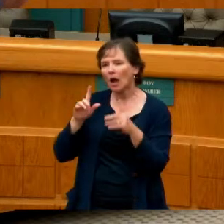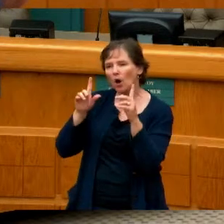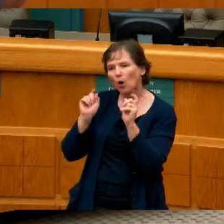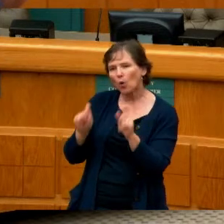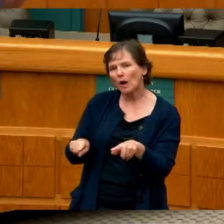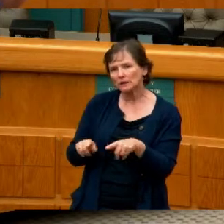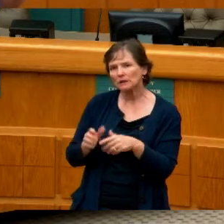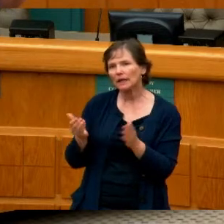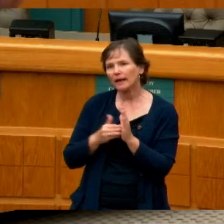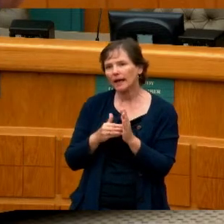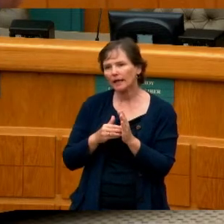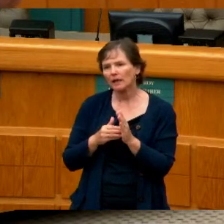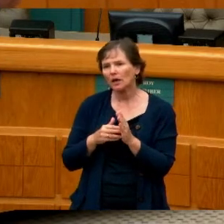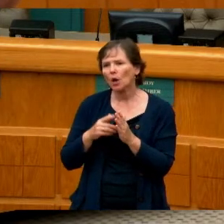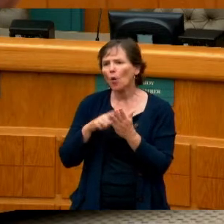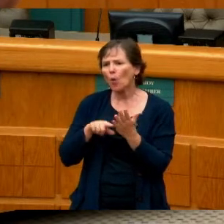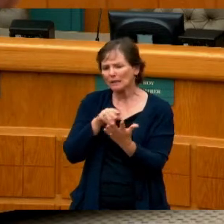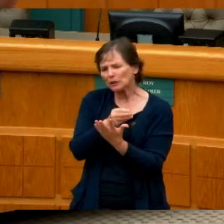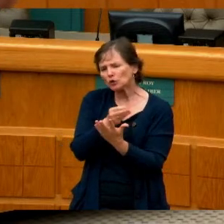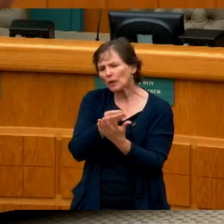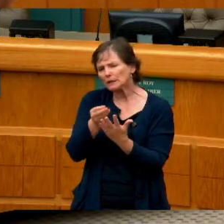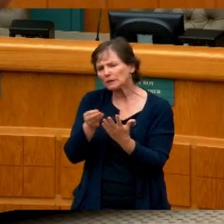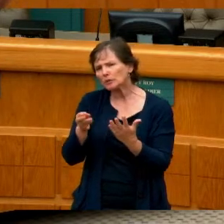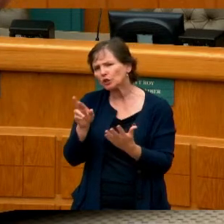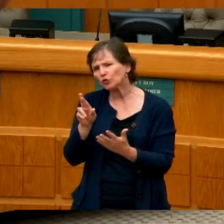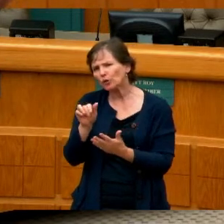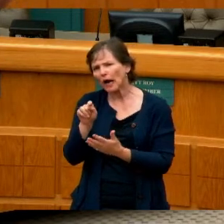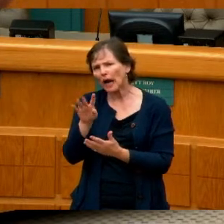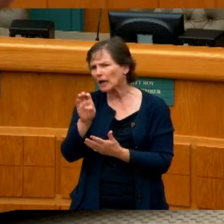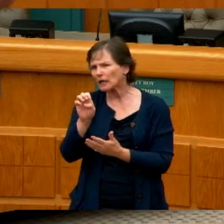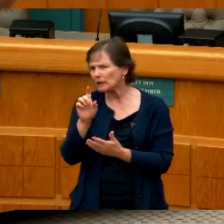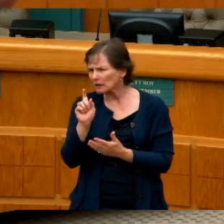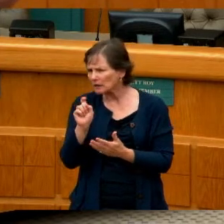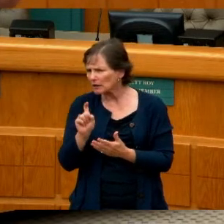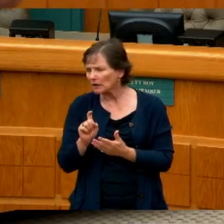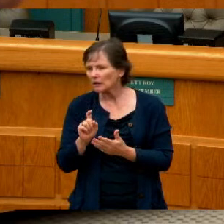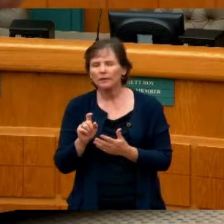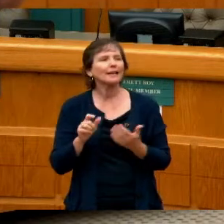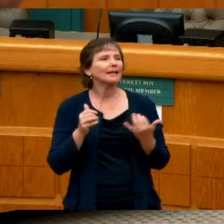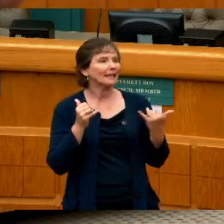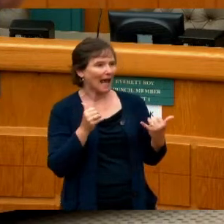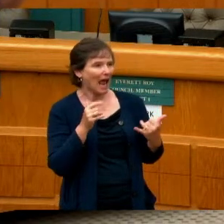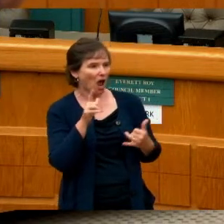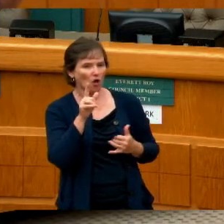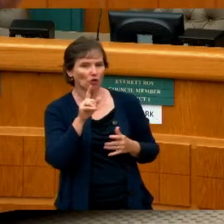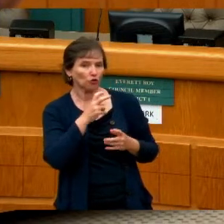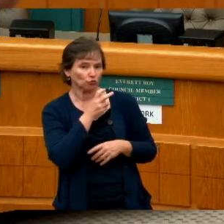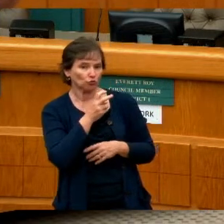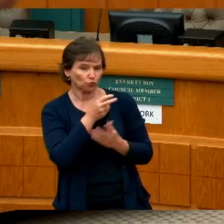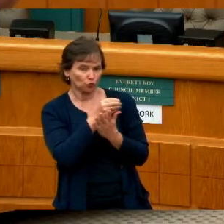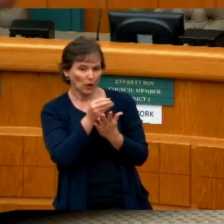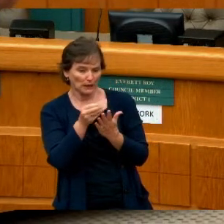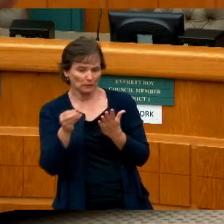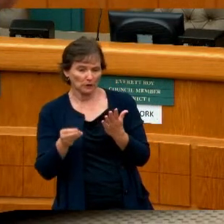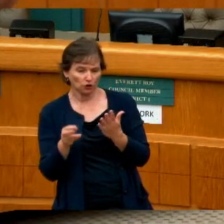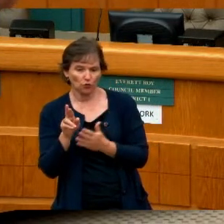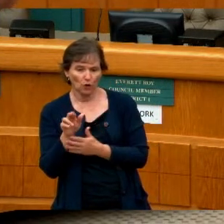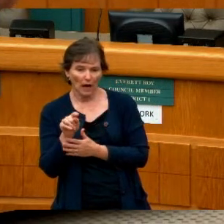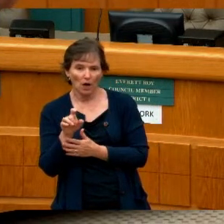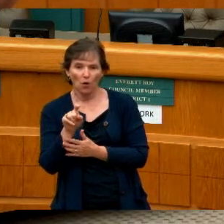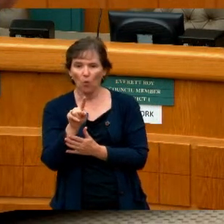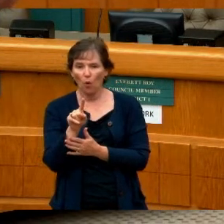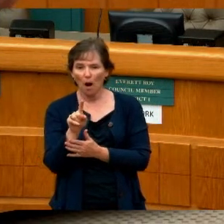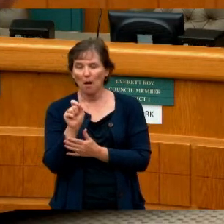On a contextualize. That's terrible, so. And I think this was in the presentation,